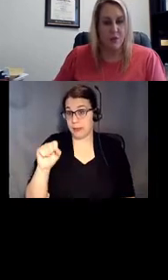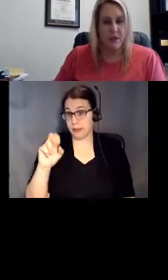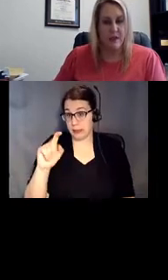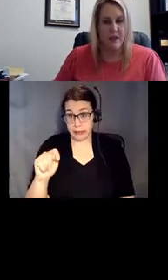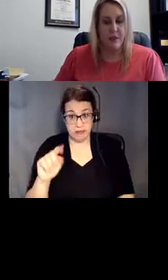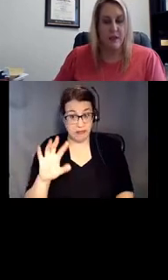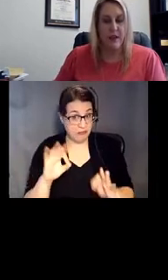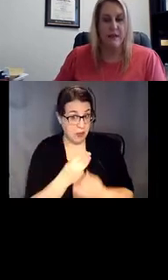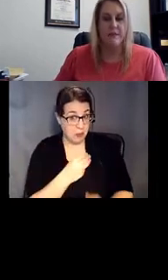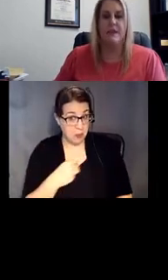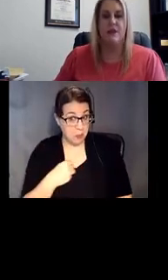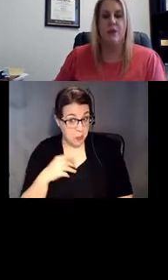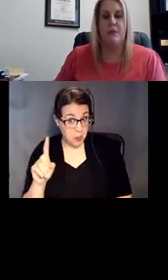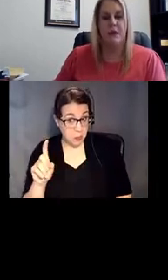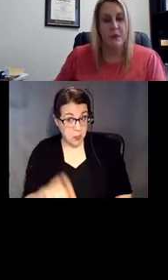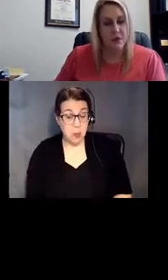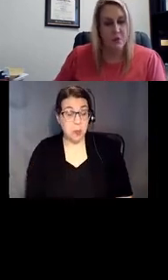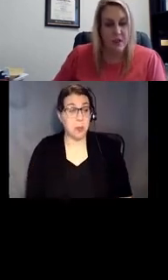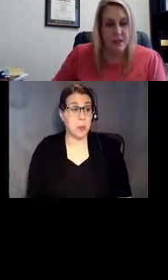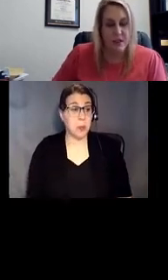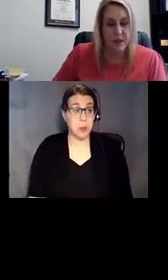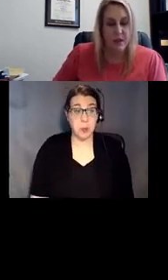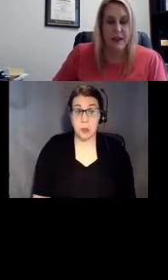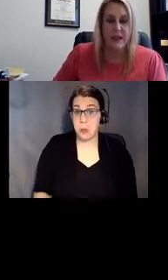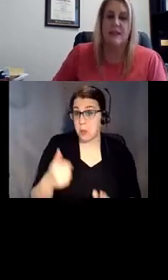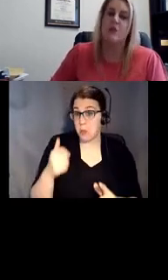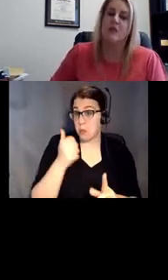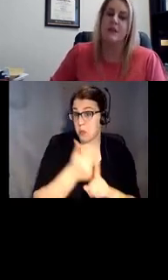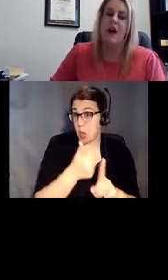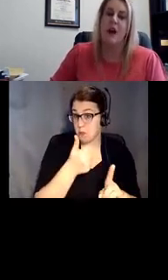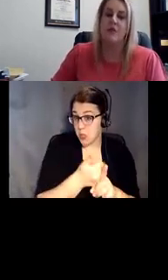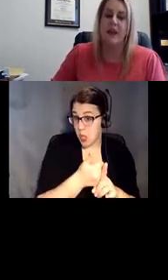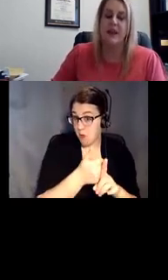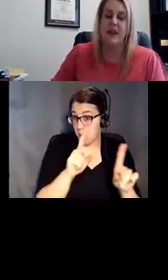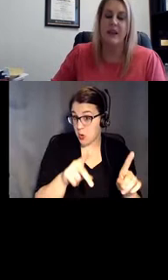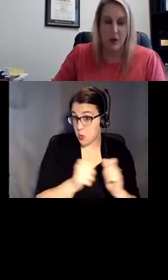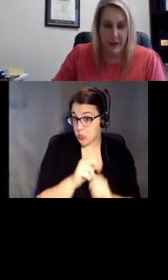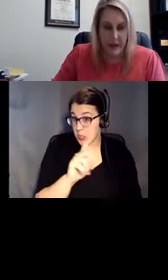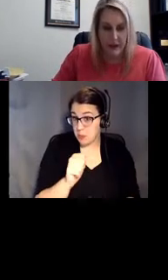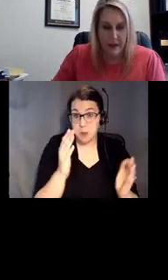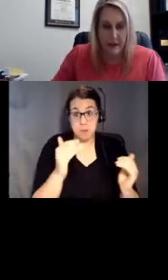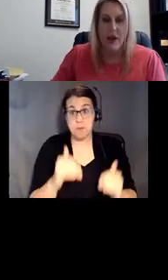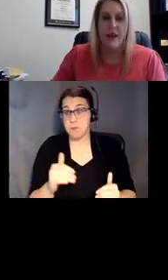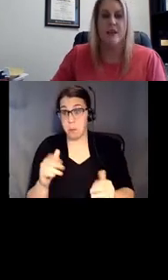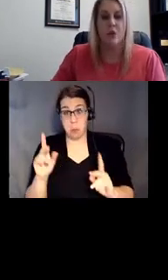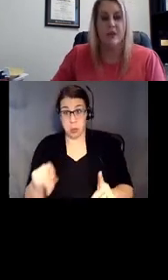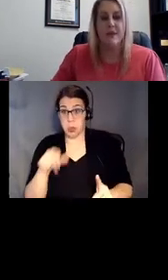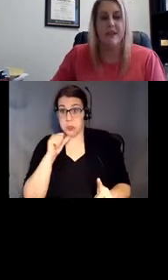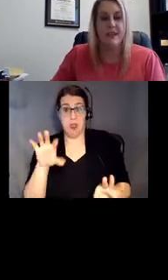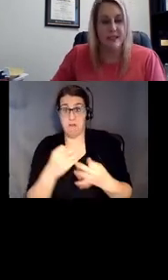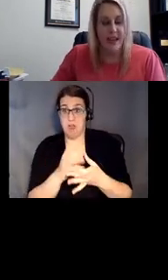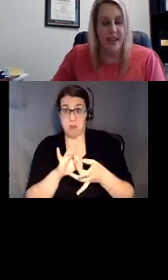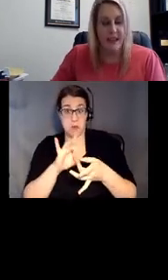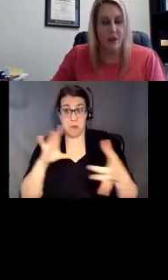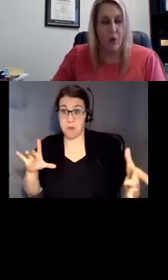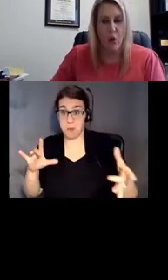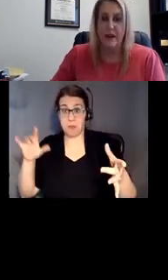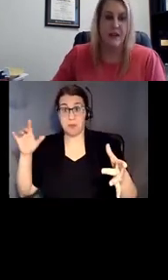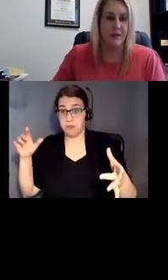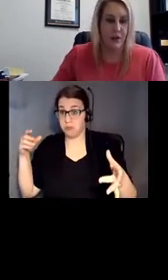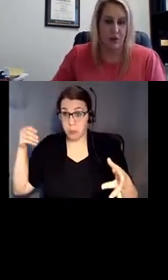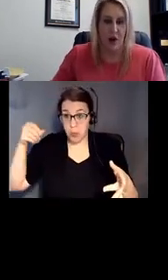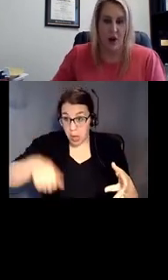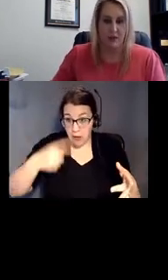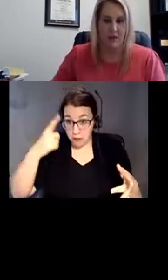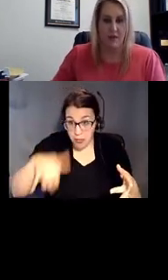of a person with a disability? Is it going to be a person with a disability? Is it going to be an unrelated party? Is it going to be an estate or